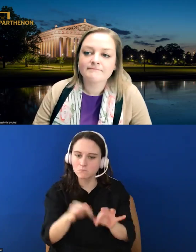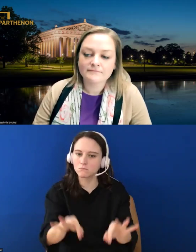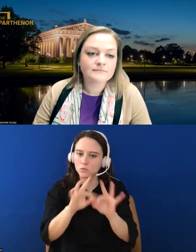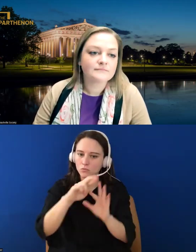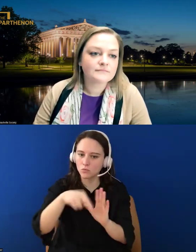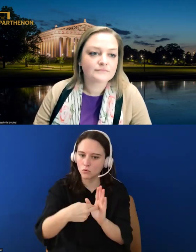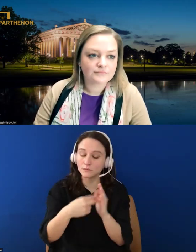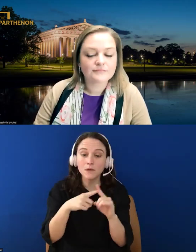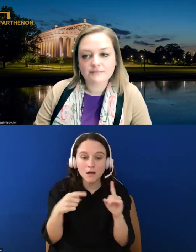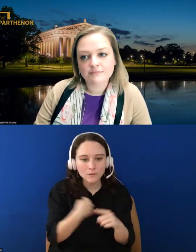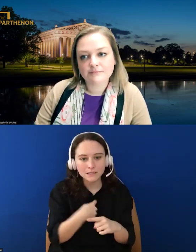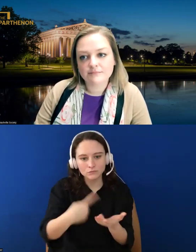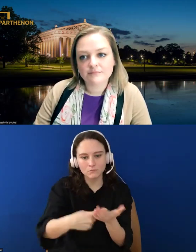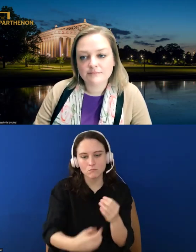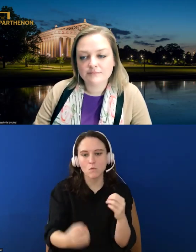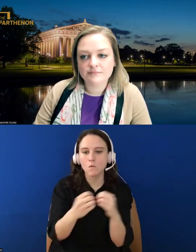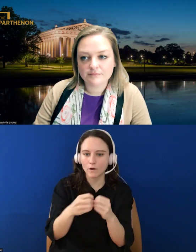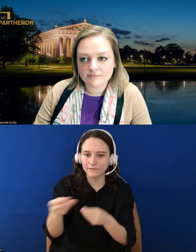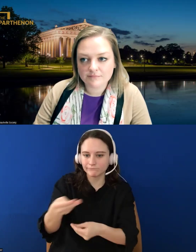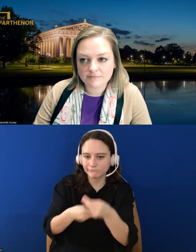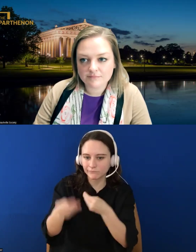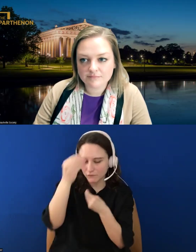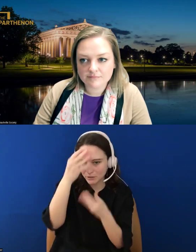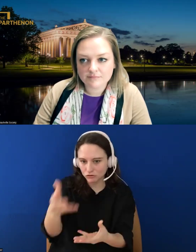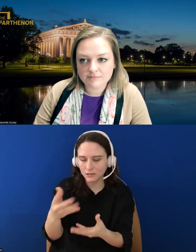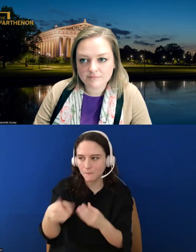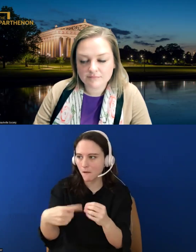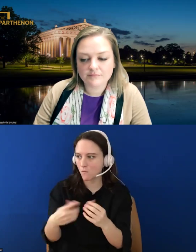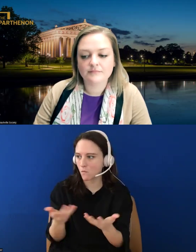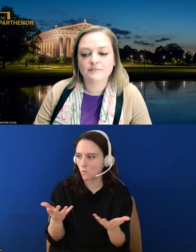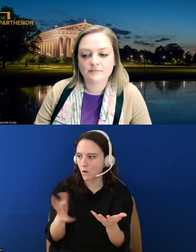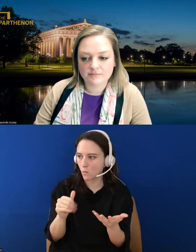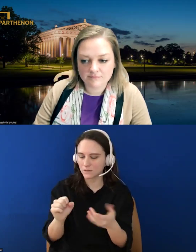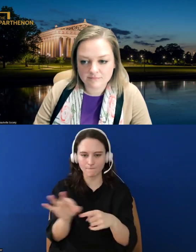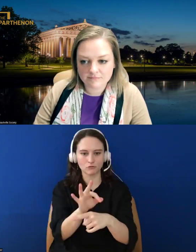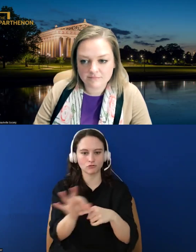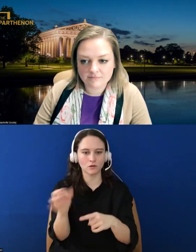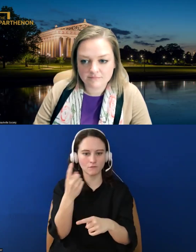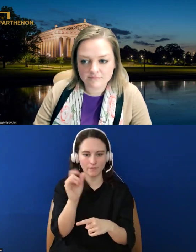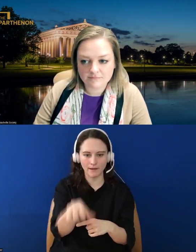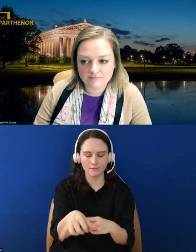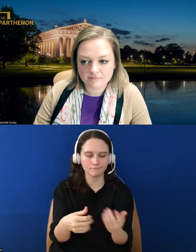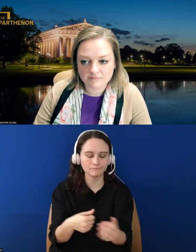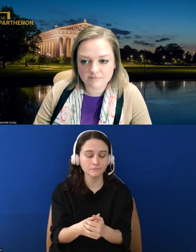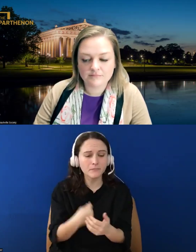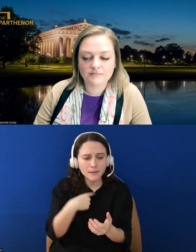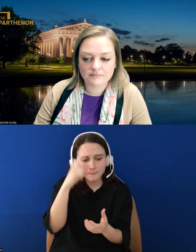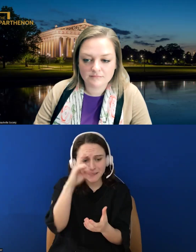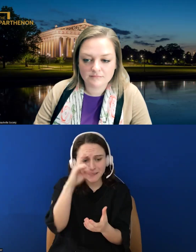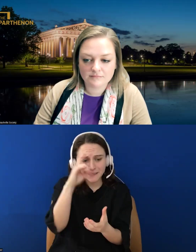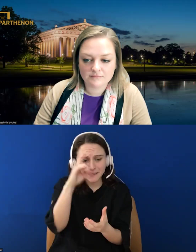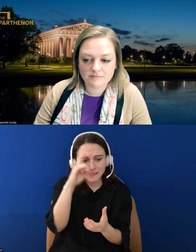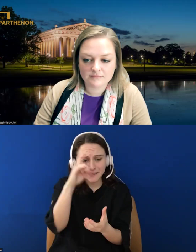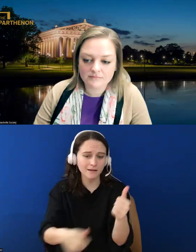discuss more, I think, exchange information about what was the function of this. But I believe that